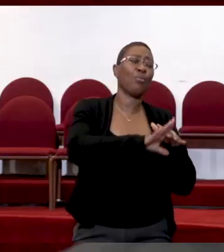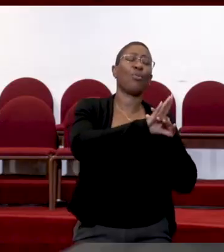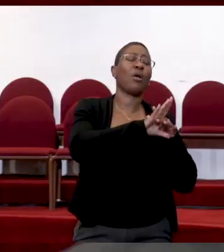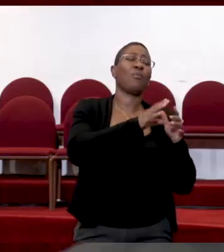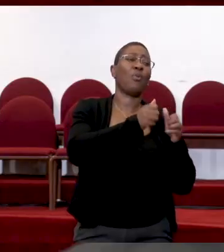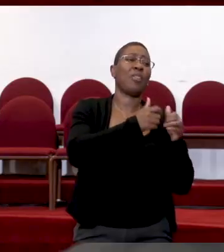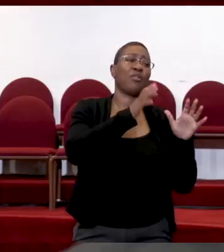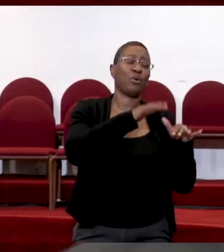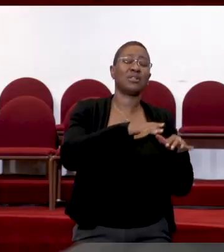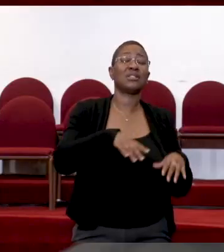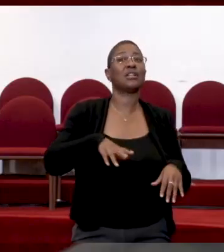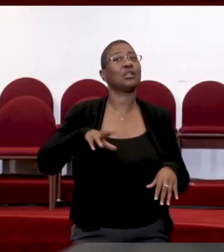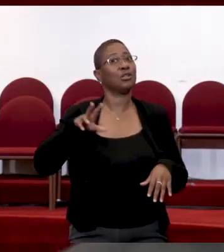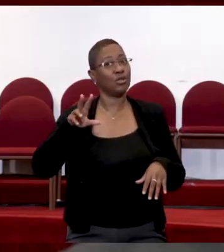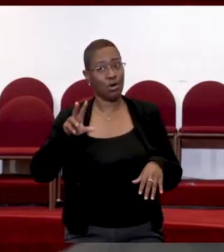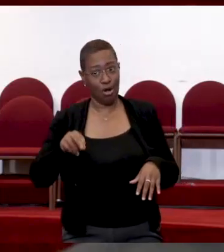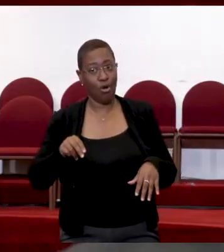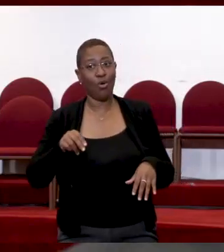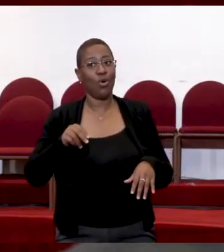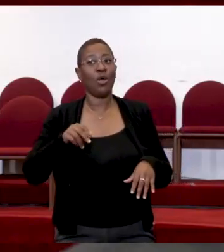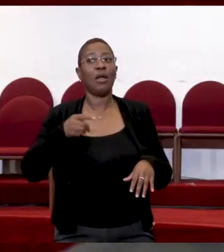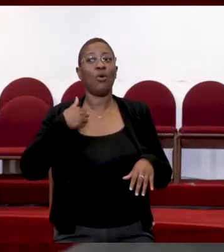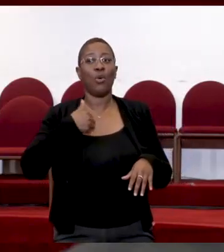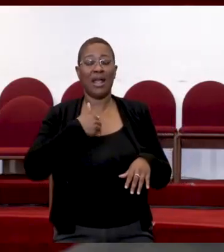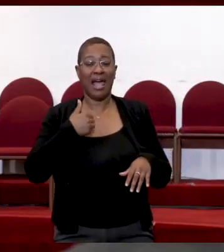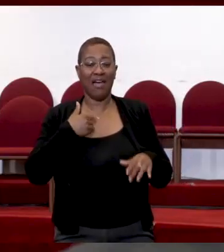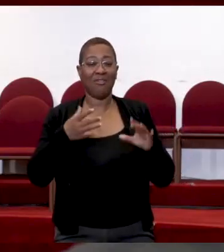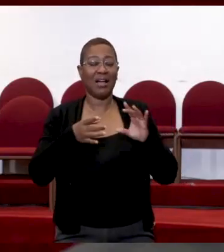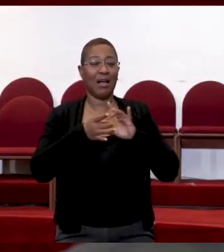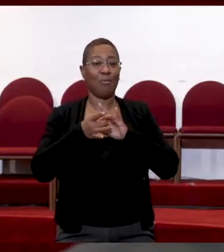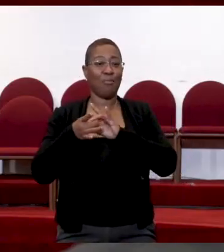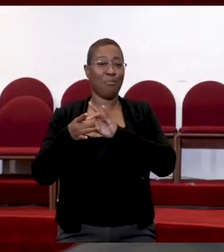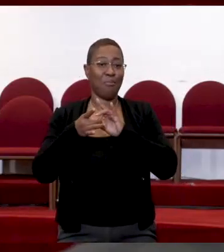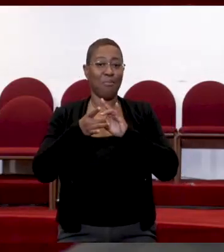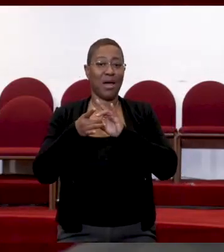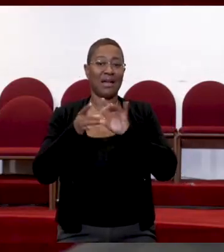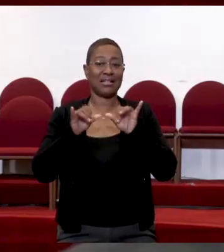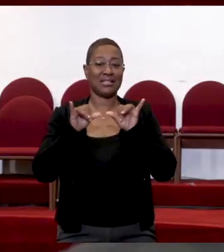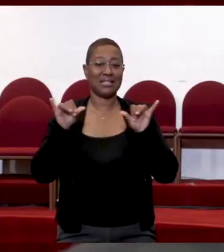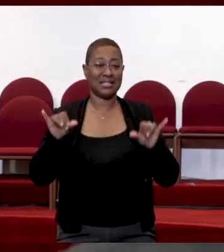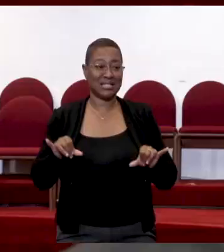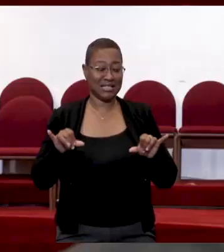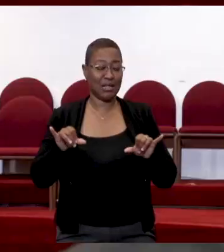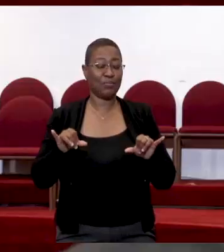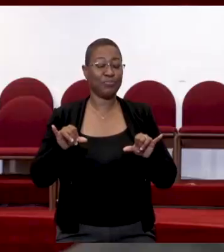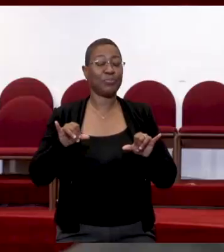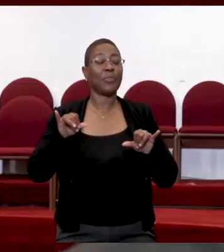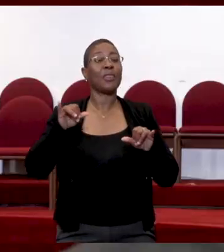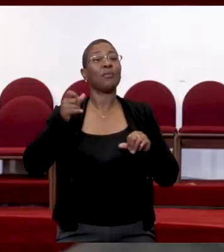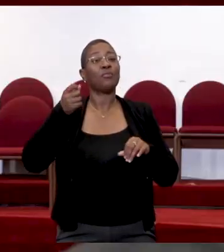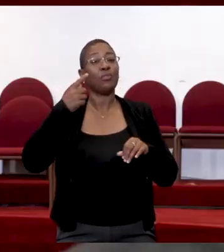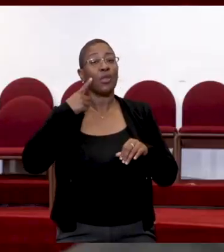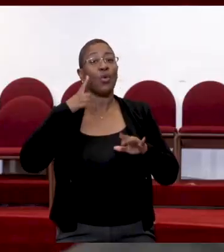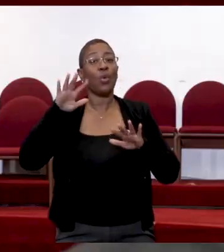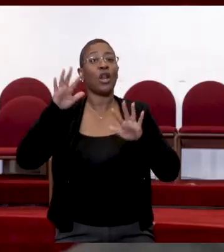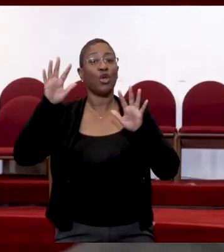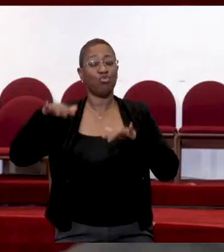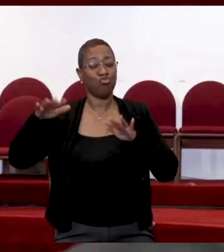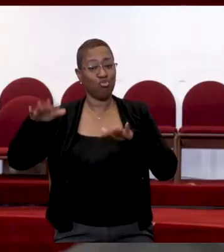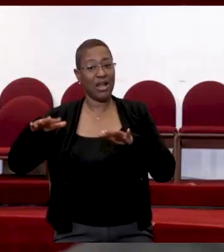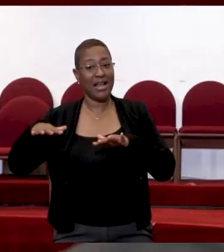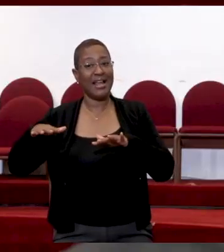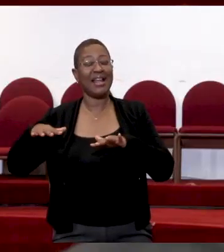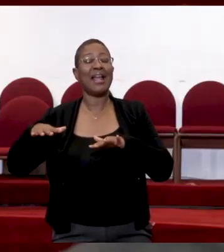system, which means that what runs down your sink or you flush down your toilet mixes with the stormwater